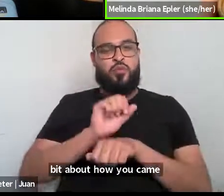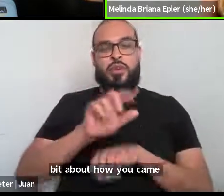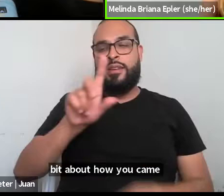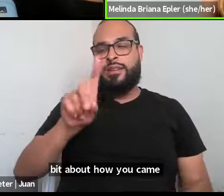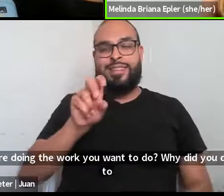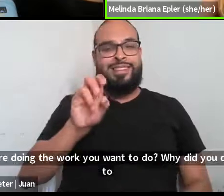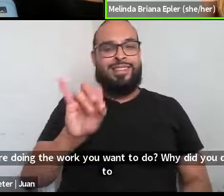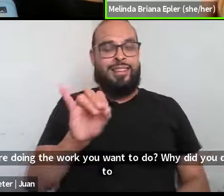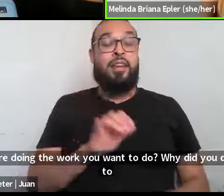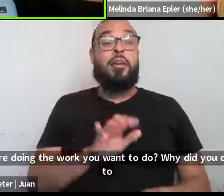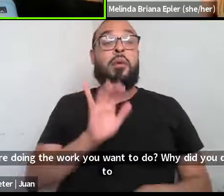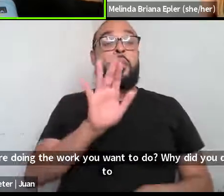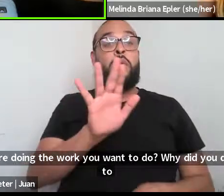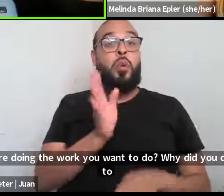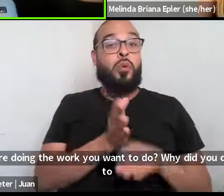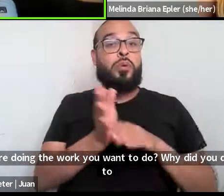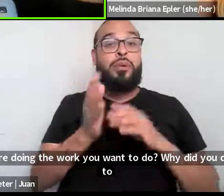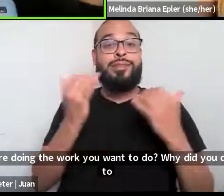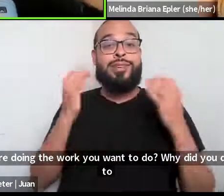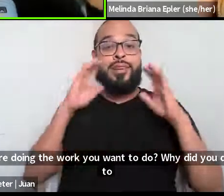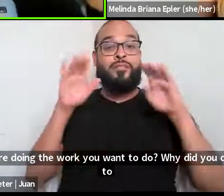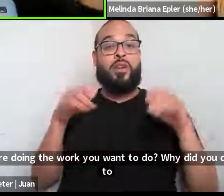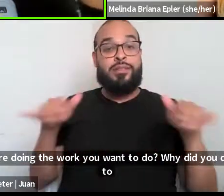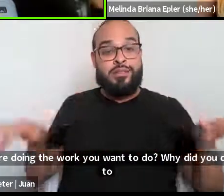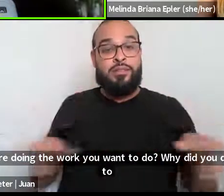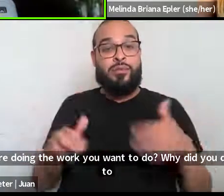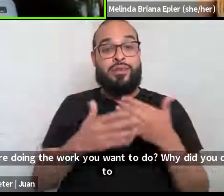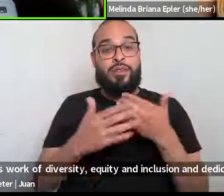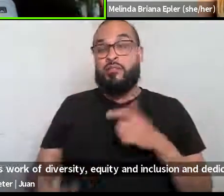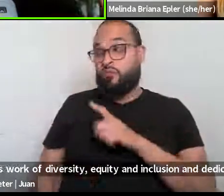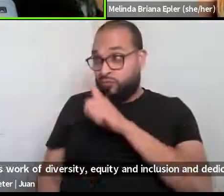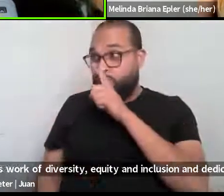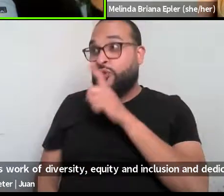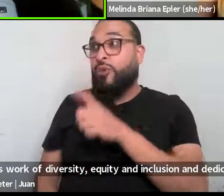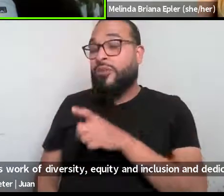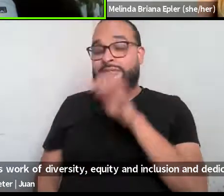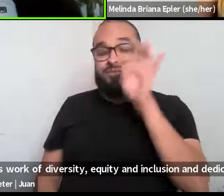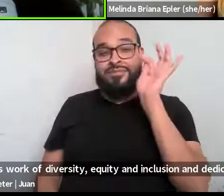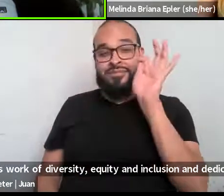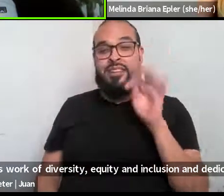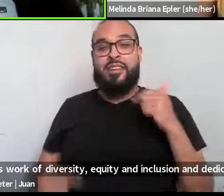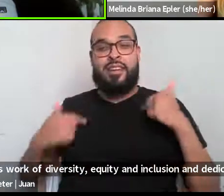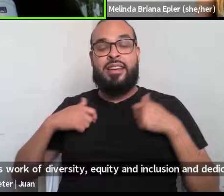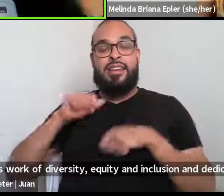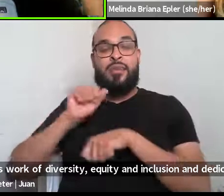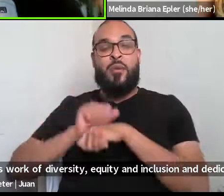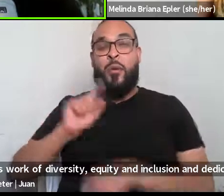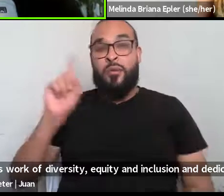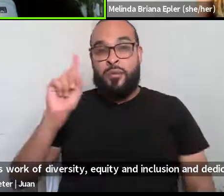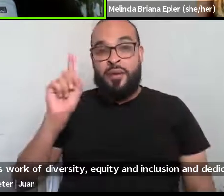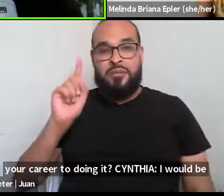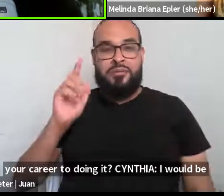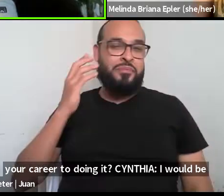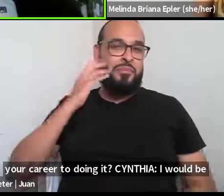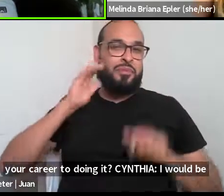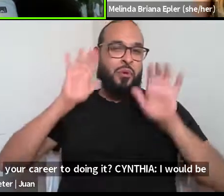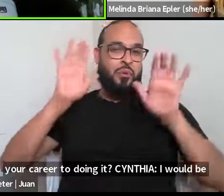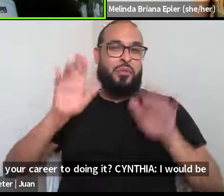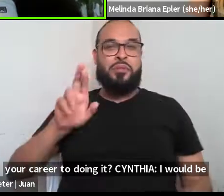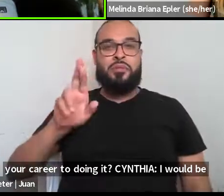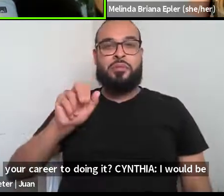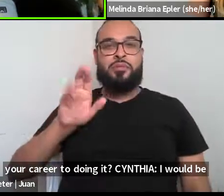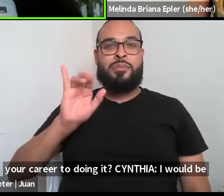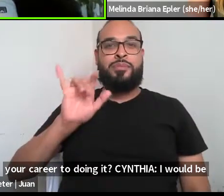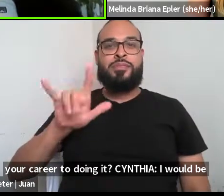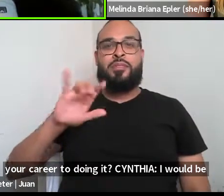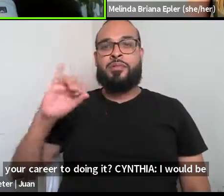dedicate your career to doing it? Yeah, sure. I'd be happy to. So first of all, I work at a wonderful racial justice